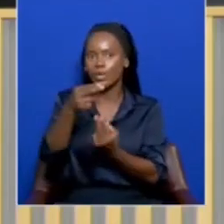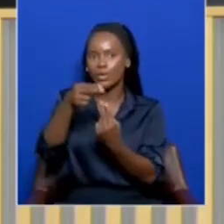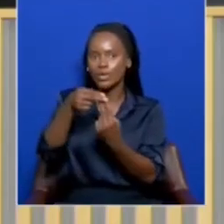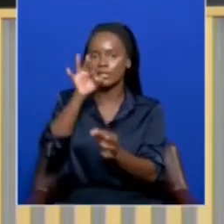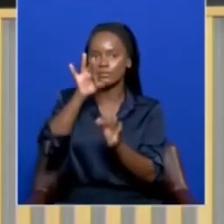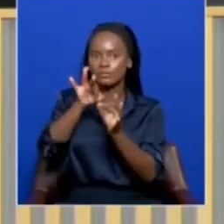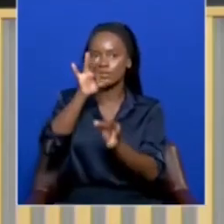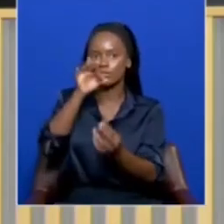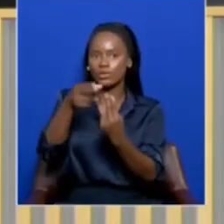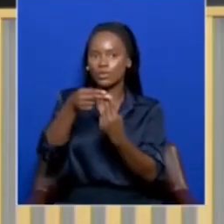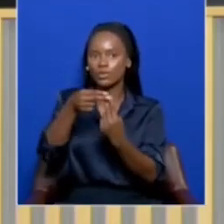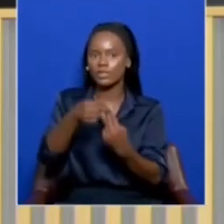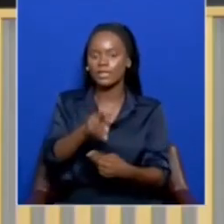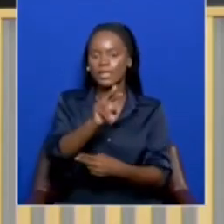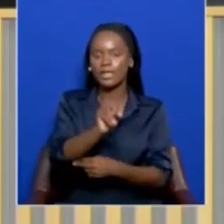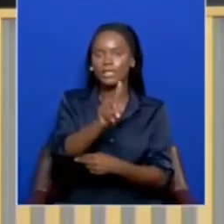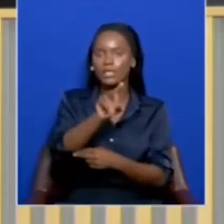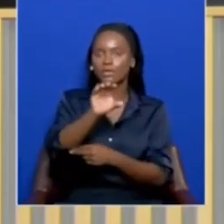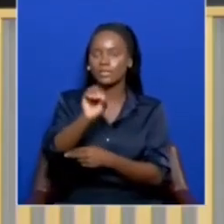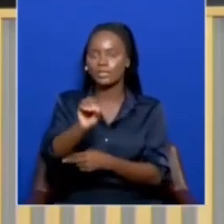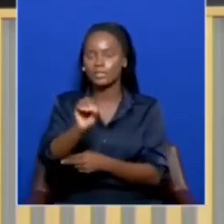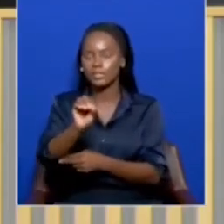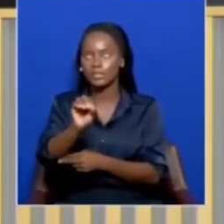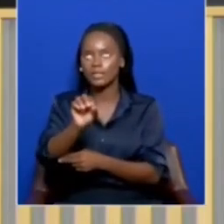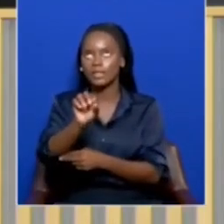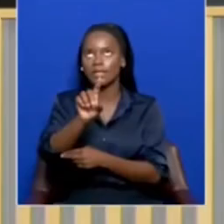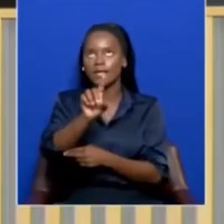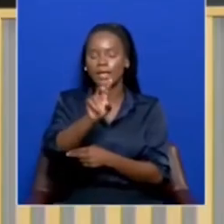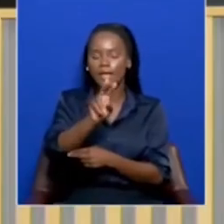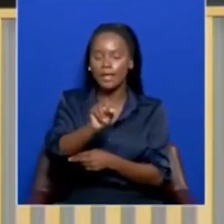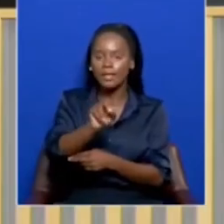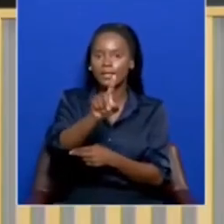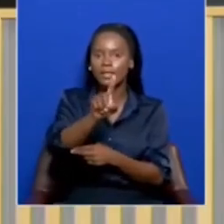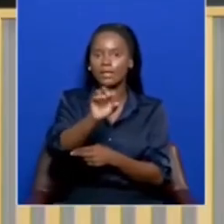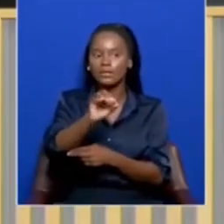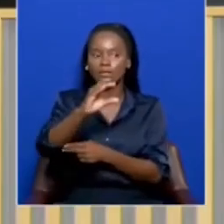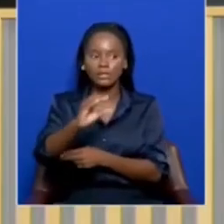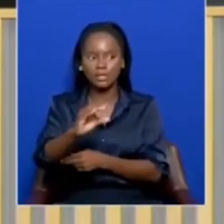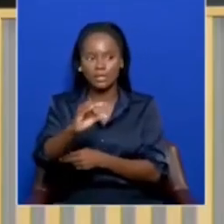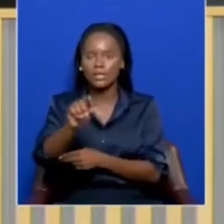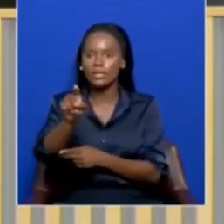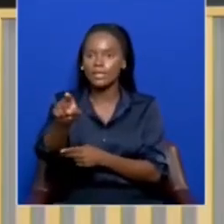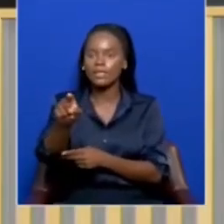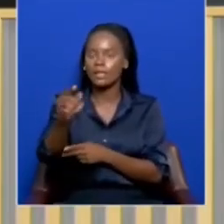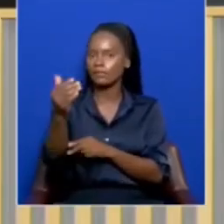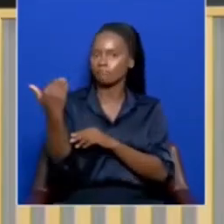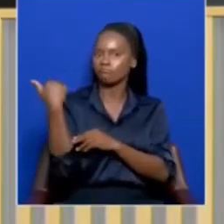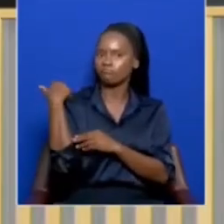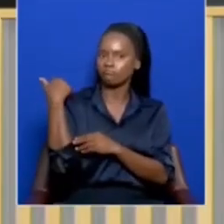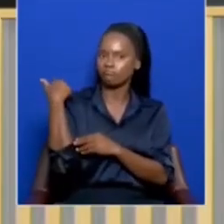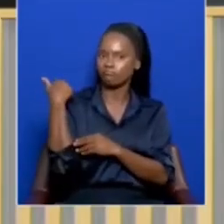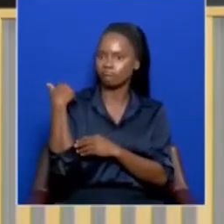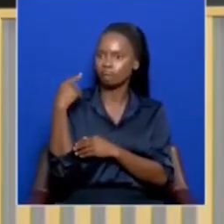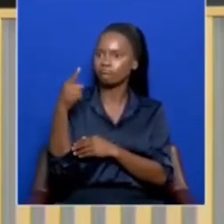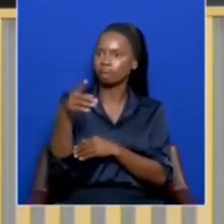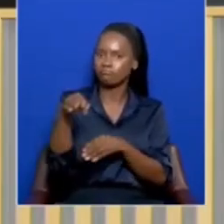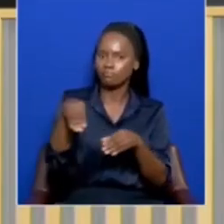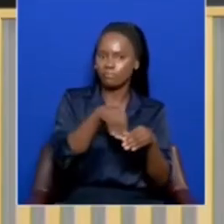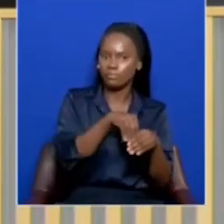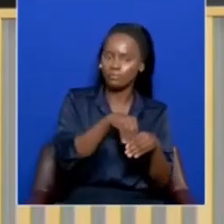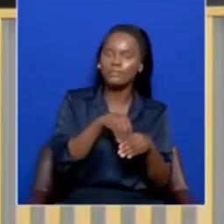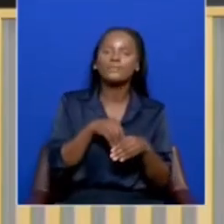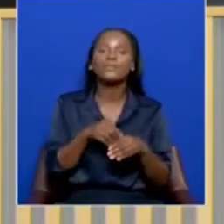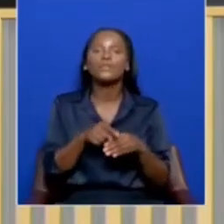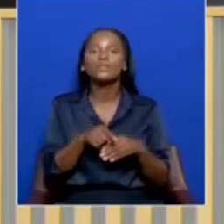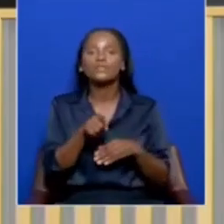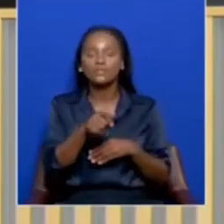In 2013, I then started to get involved in covert projects and